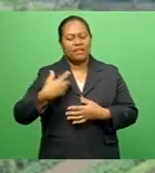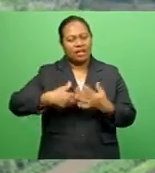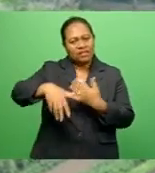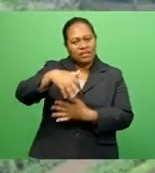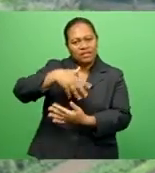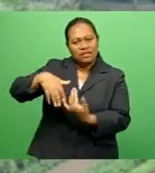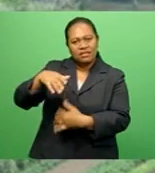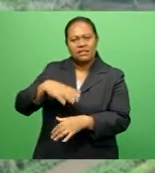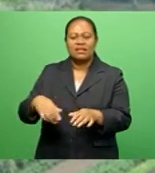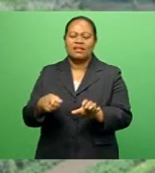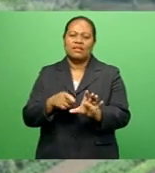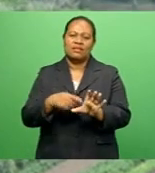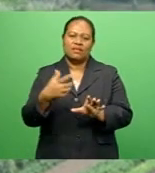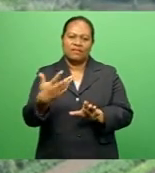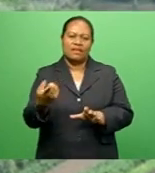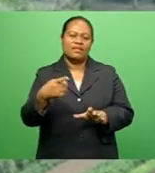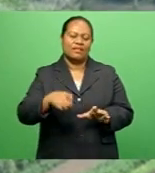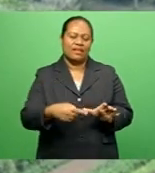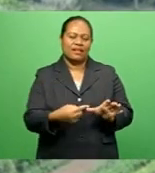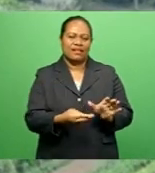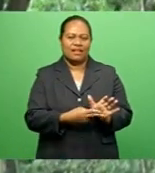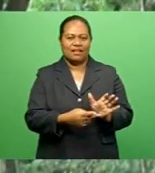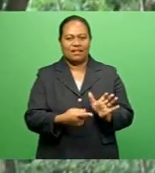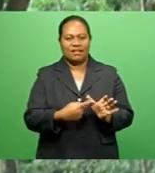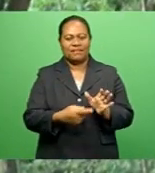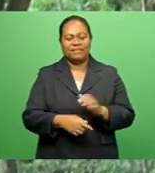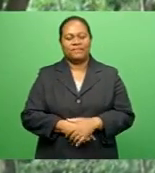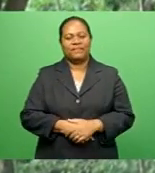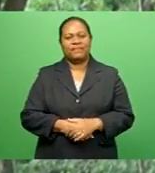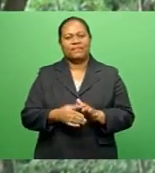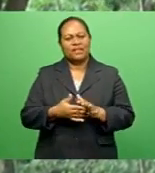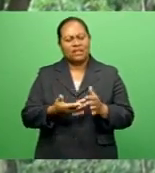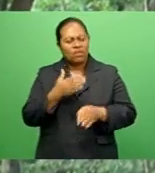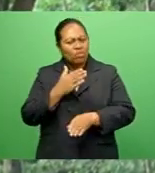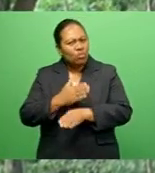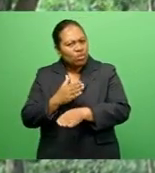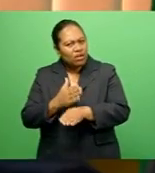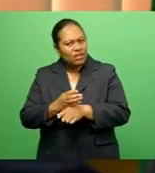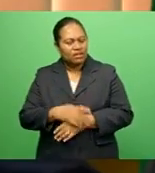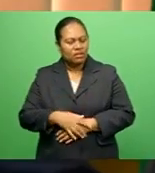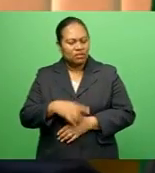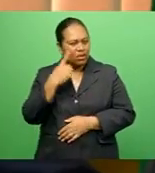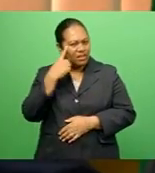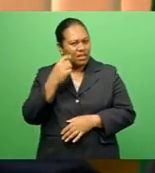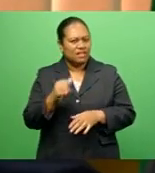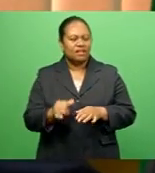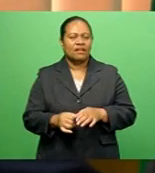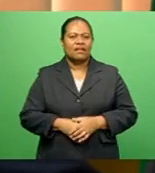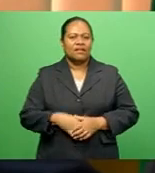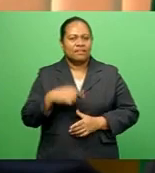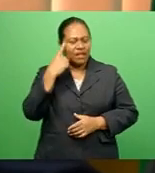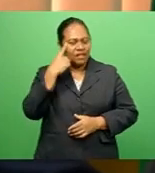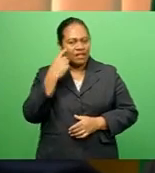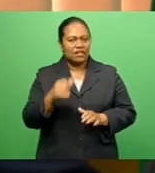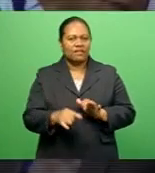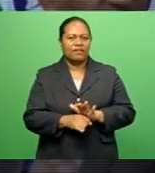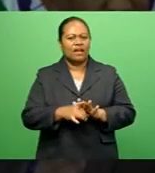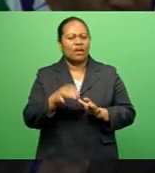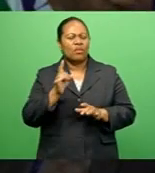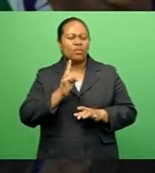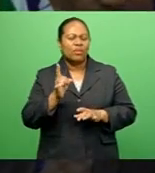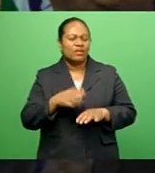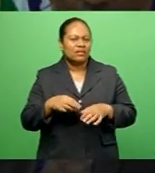and Ana. The ministry is also currently working on identifying suitable locations to construct 2 roadside